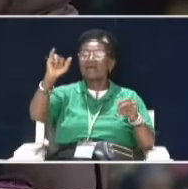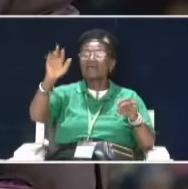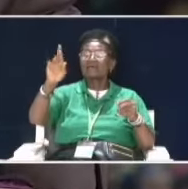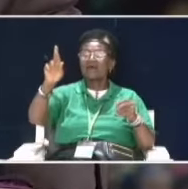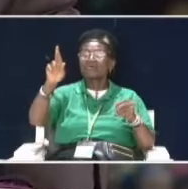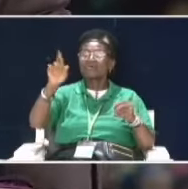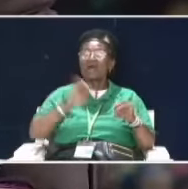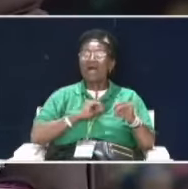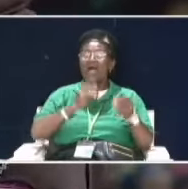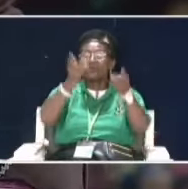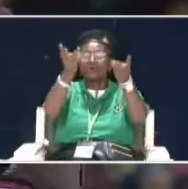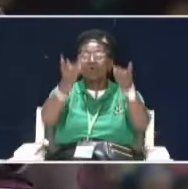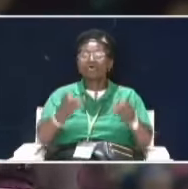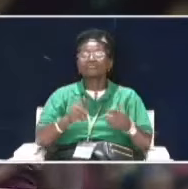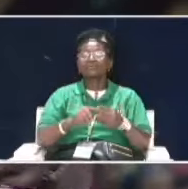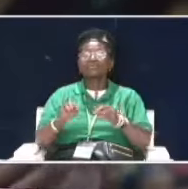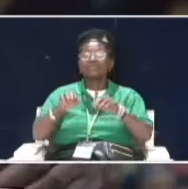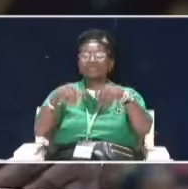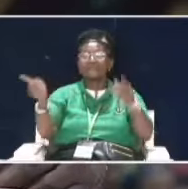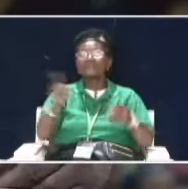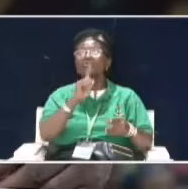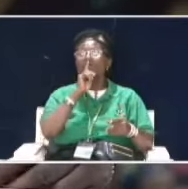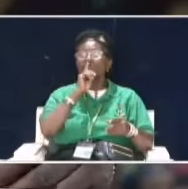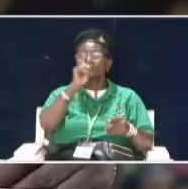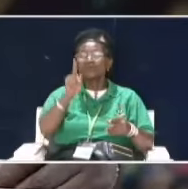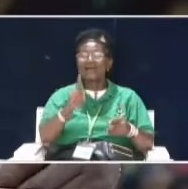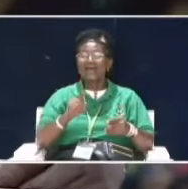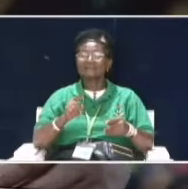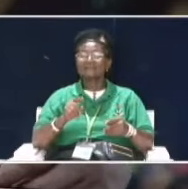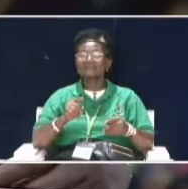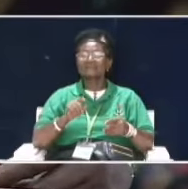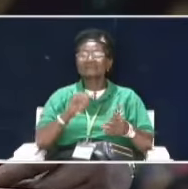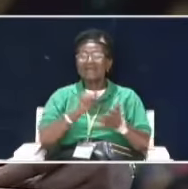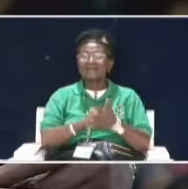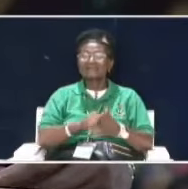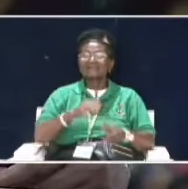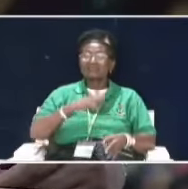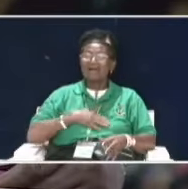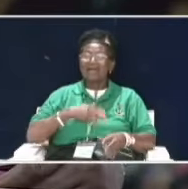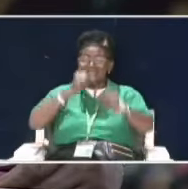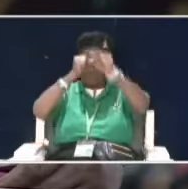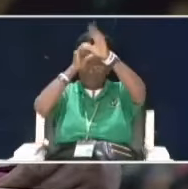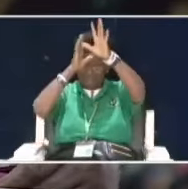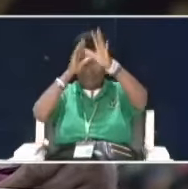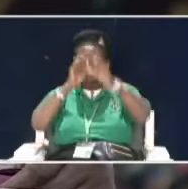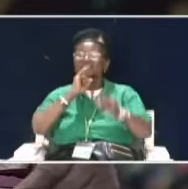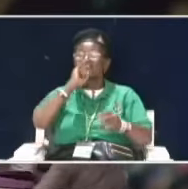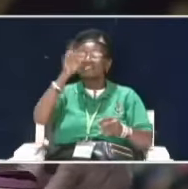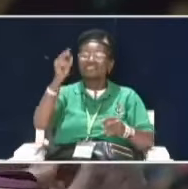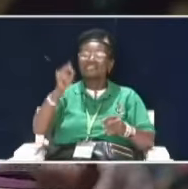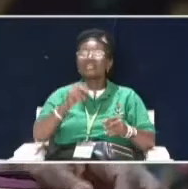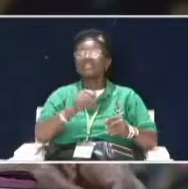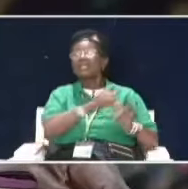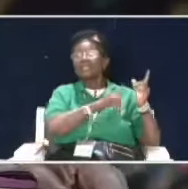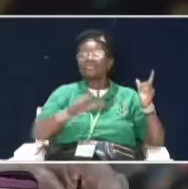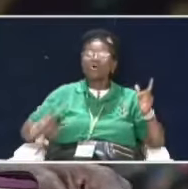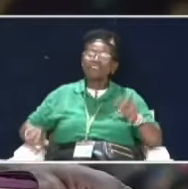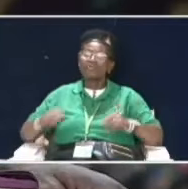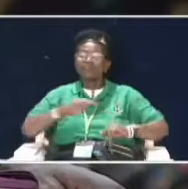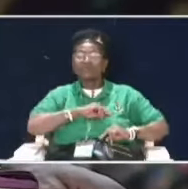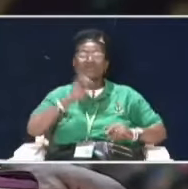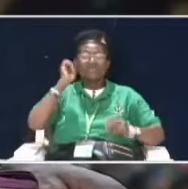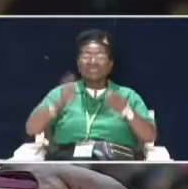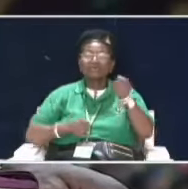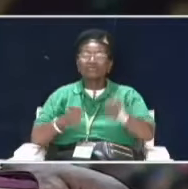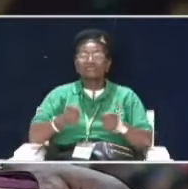I want to give you an assurance that my Father is the Lord of hosts. He controls everything in the air.